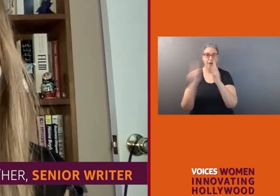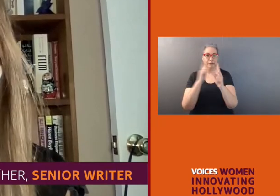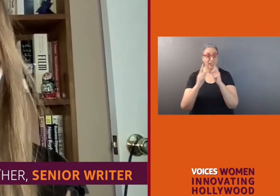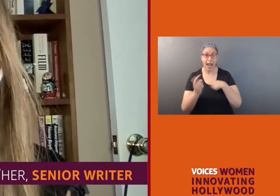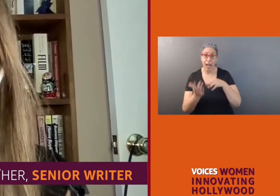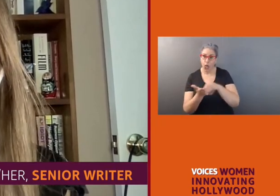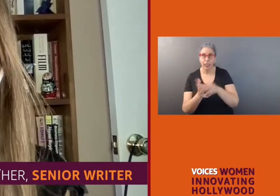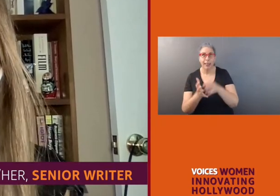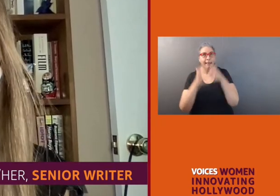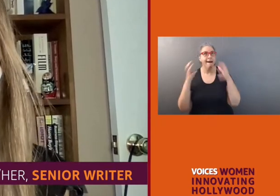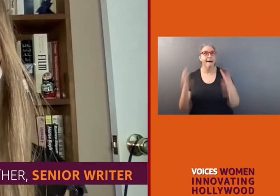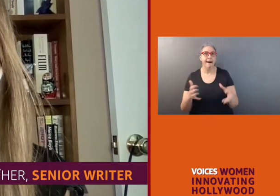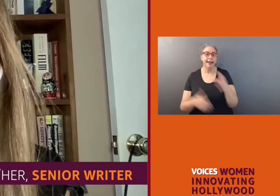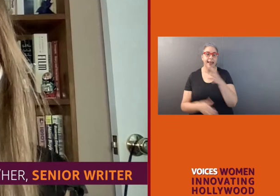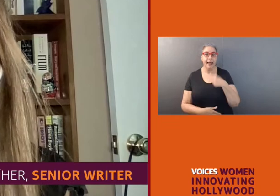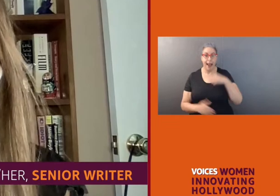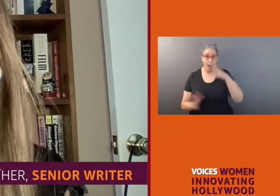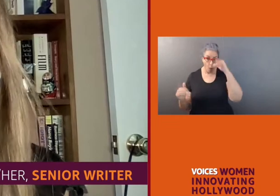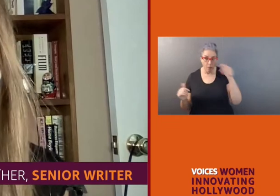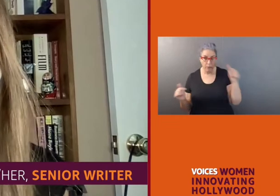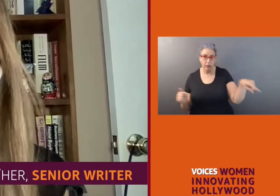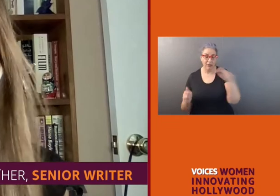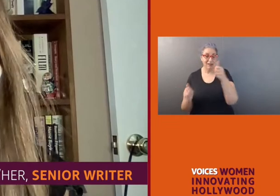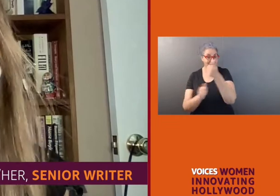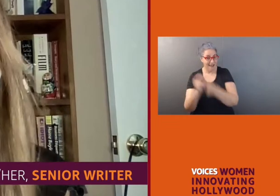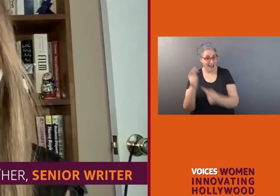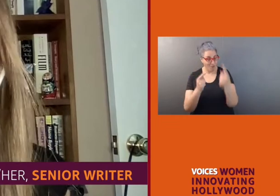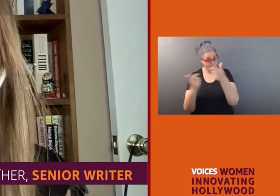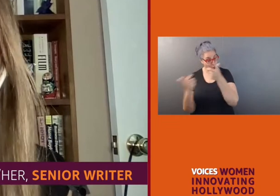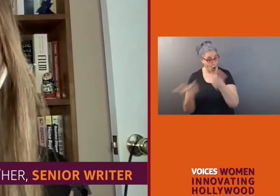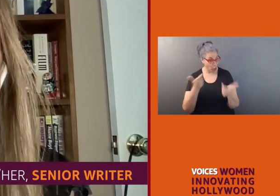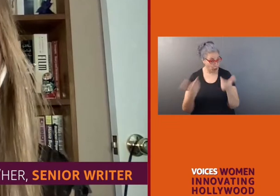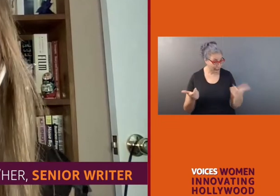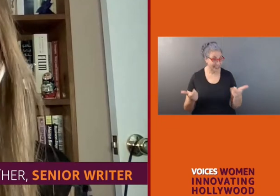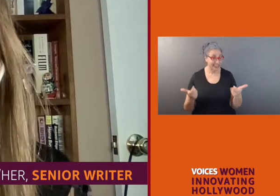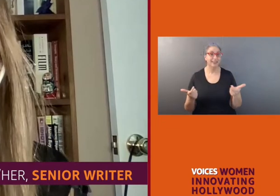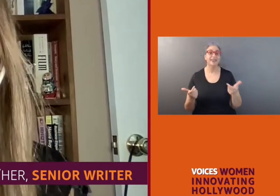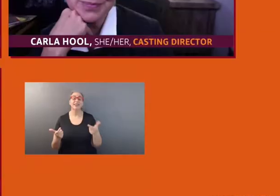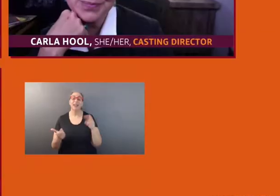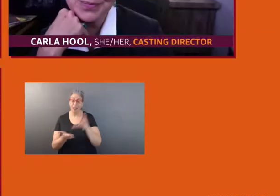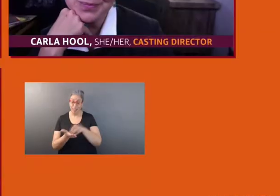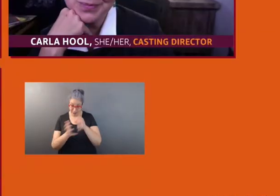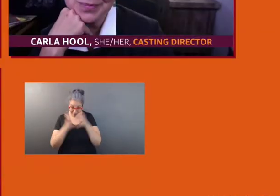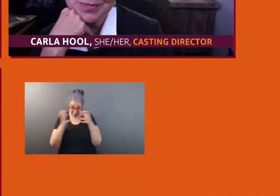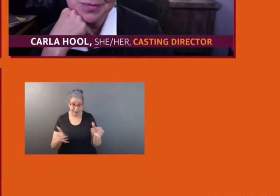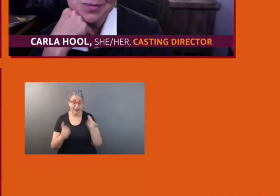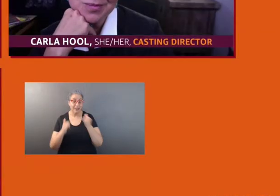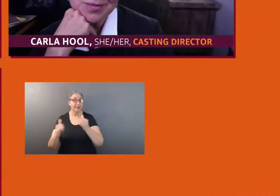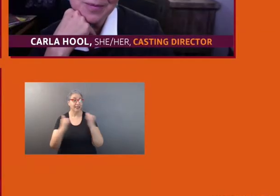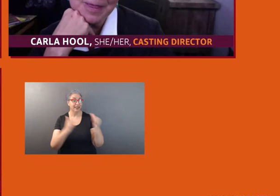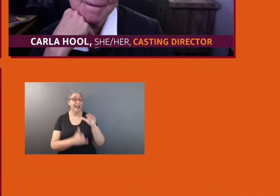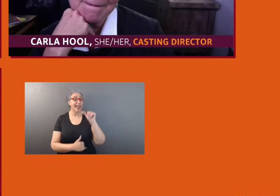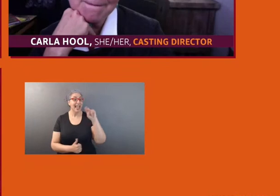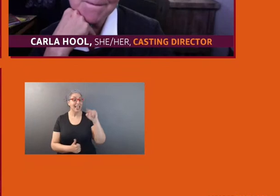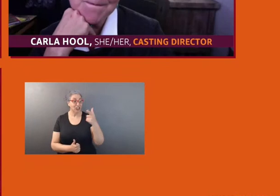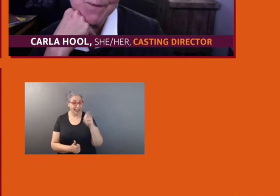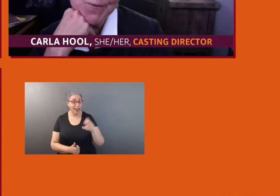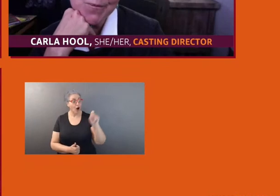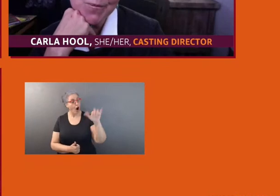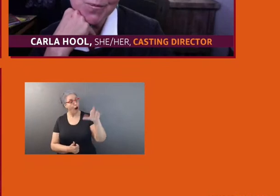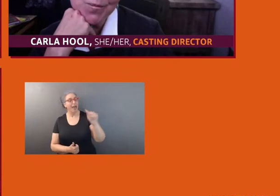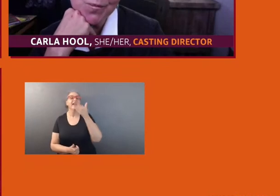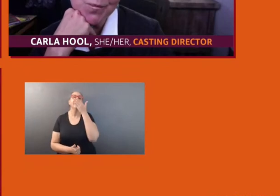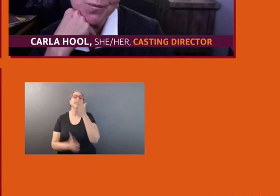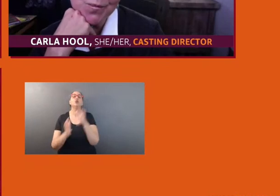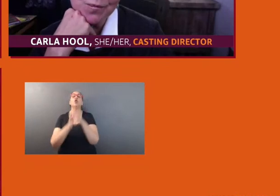conversation. I learned a lot, and I hope everyone watching also did. And Angelique, and Carla,